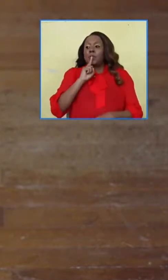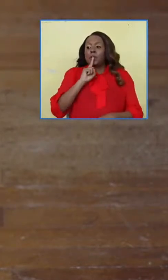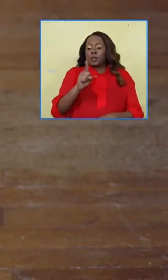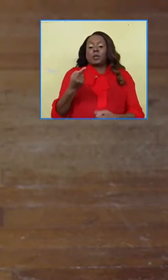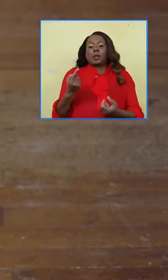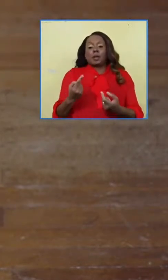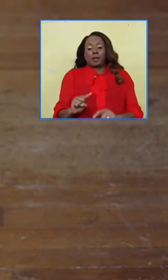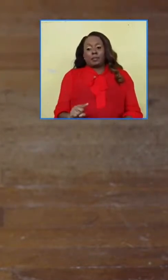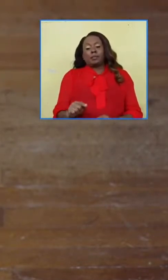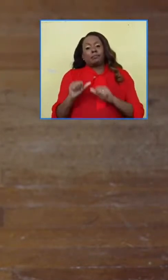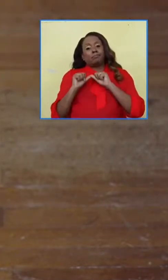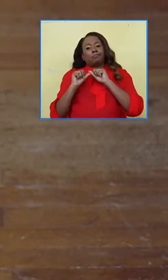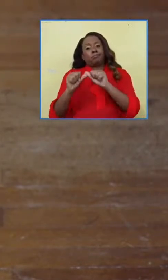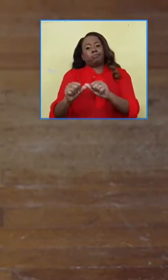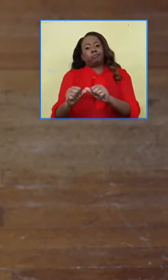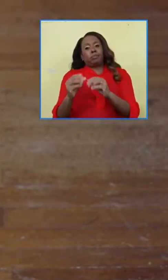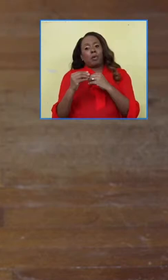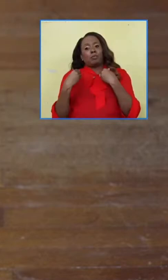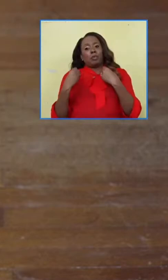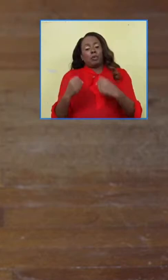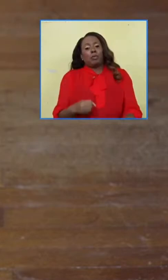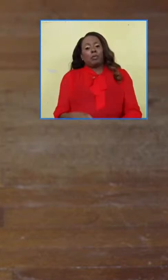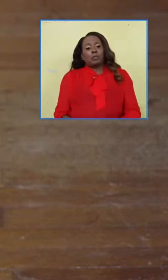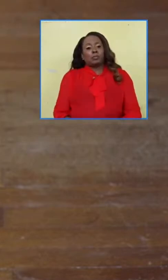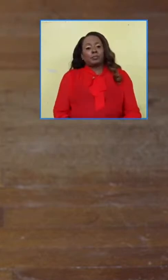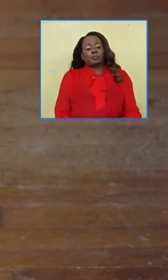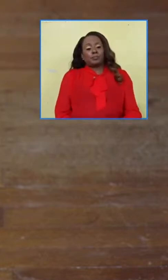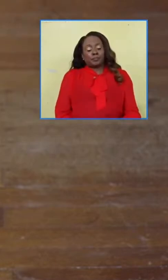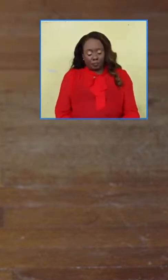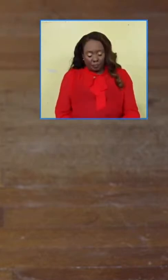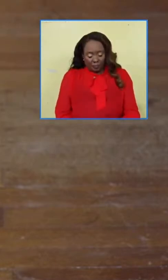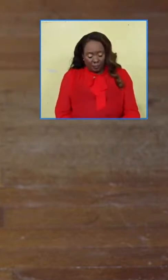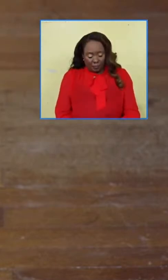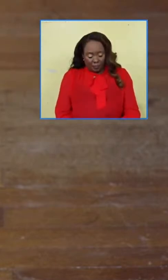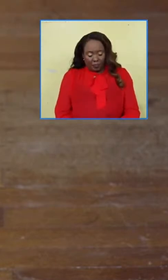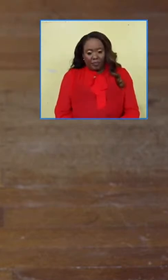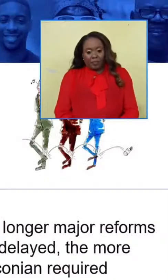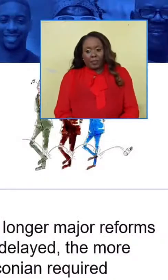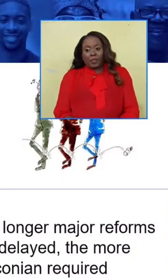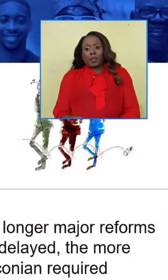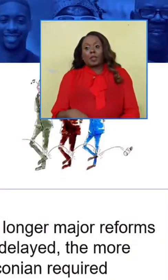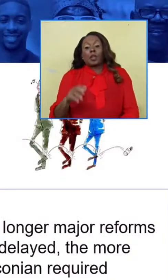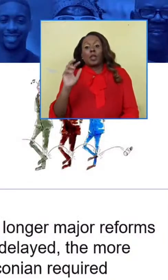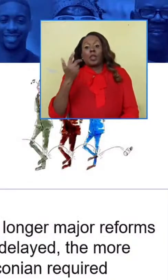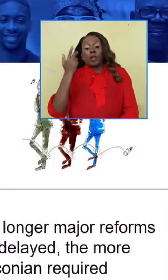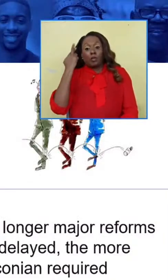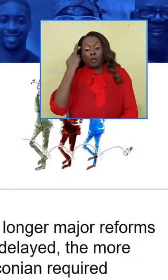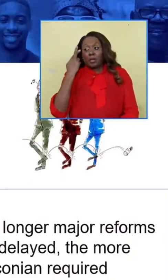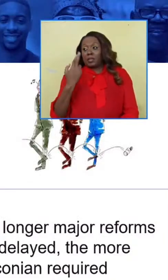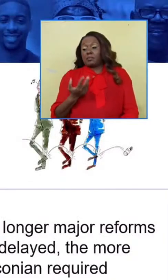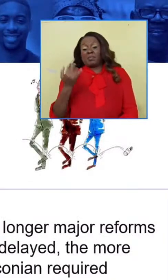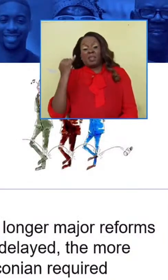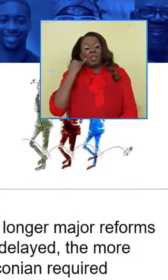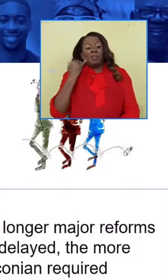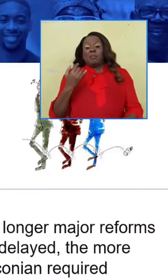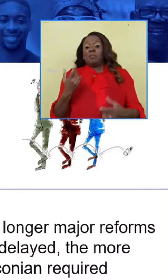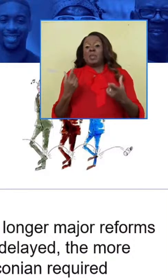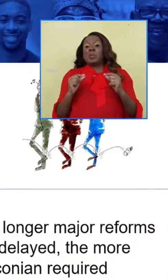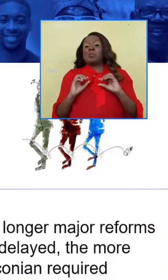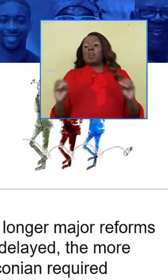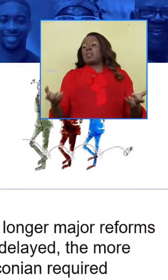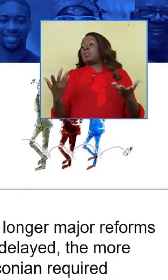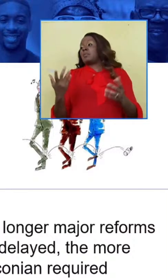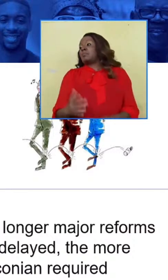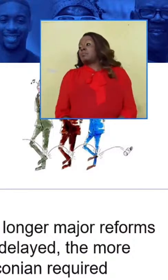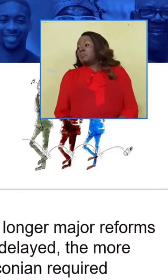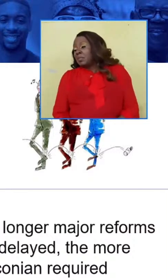promise of long-term sustainability. And the third reason why the fund could be depleted is if we do nothing. Kick the can down the road, leave it for the